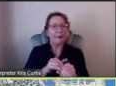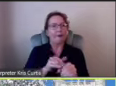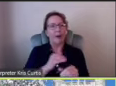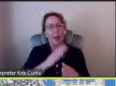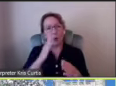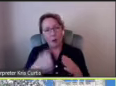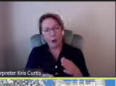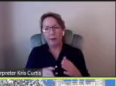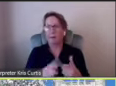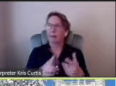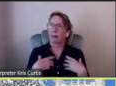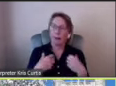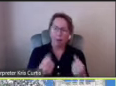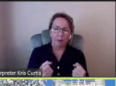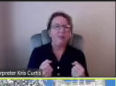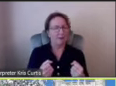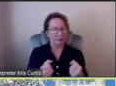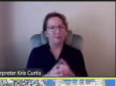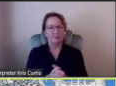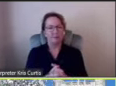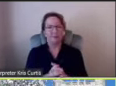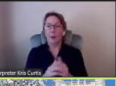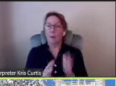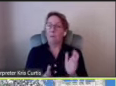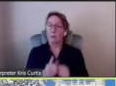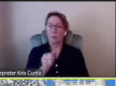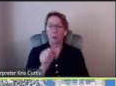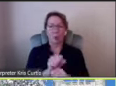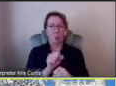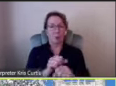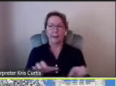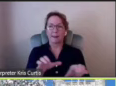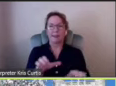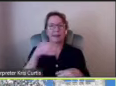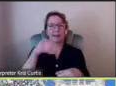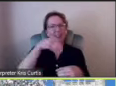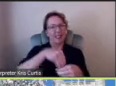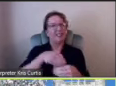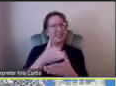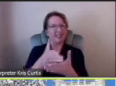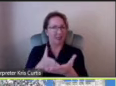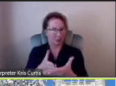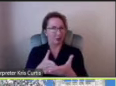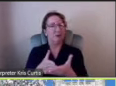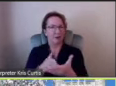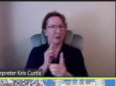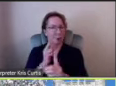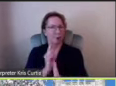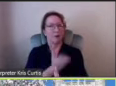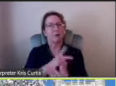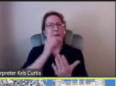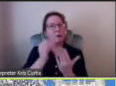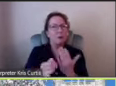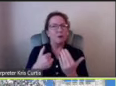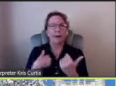well-being. And so far, most of the work has been done in sectors. And the goal of our project was to bring multiple